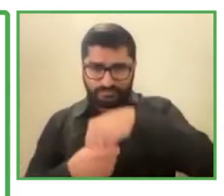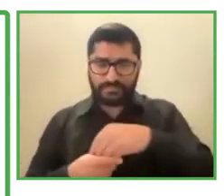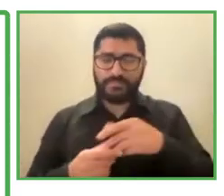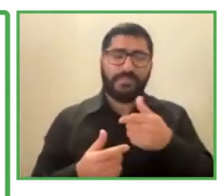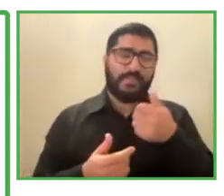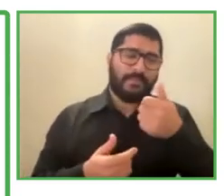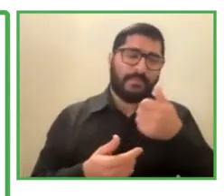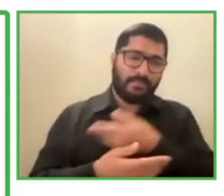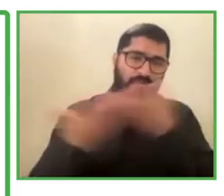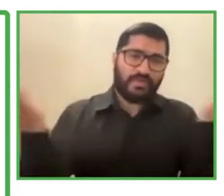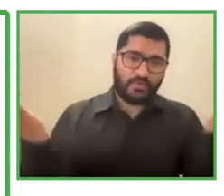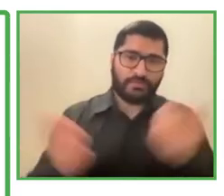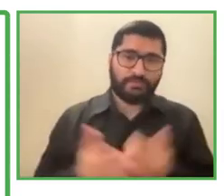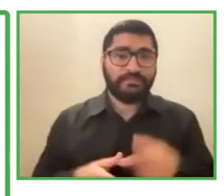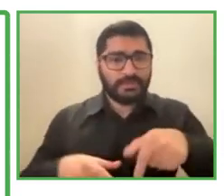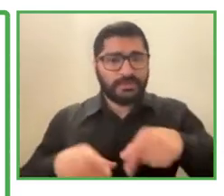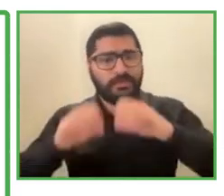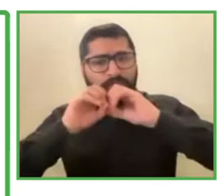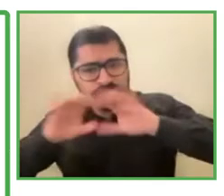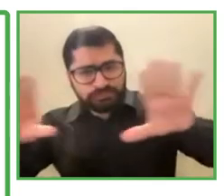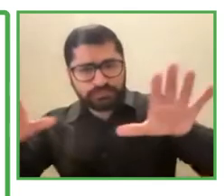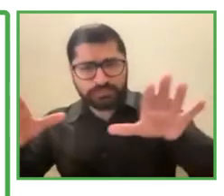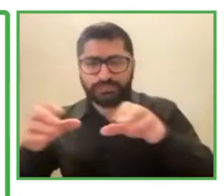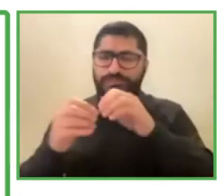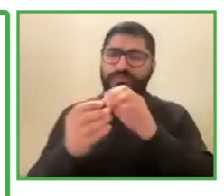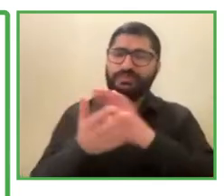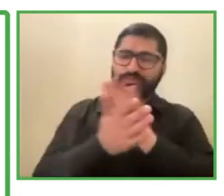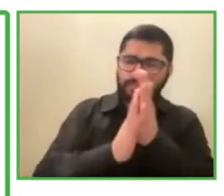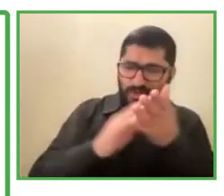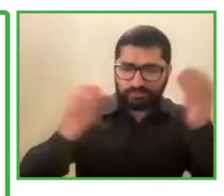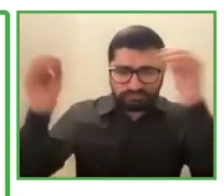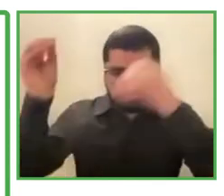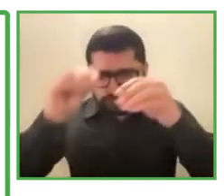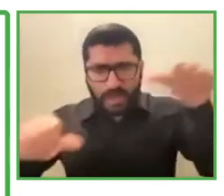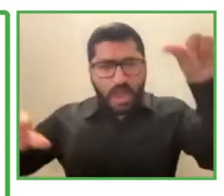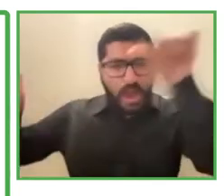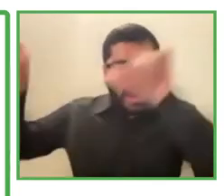is partially funded by the Laboratory of Innovation of the